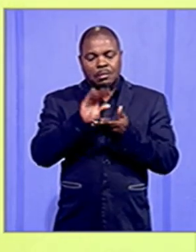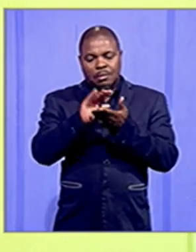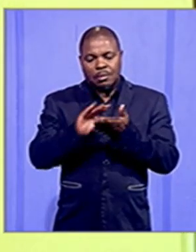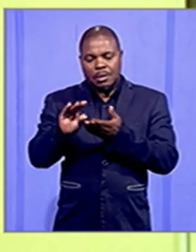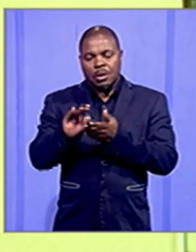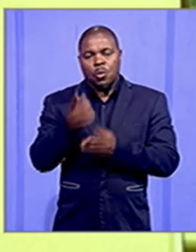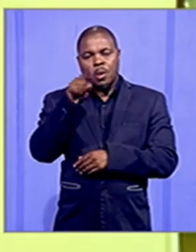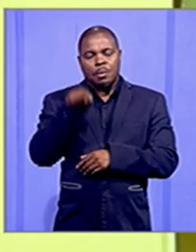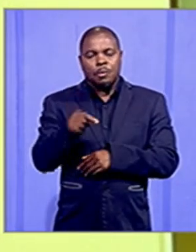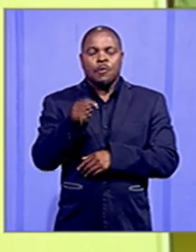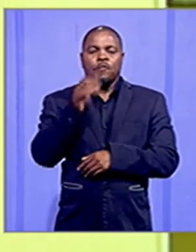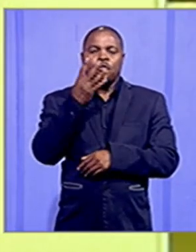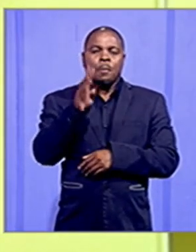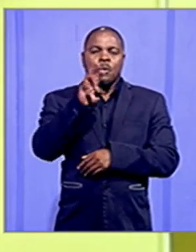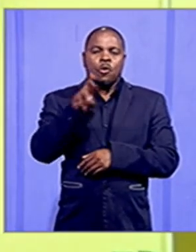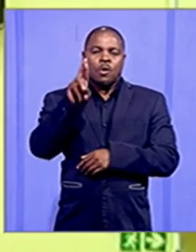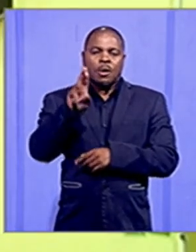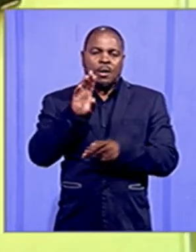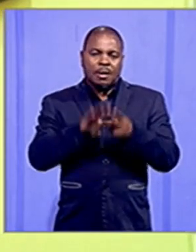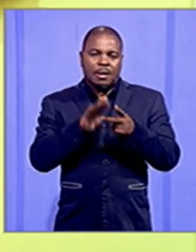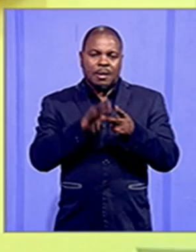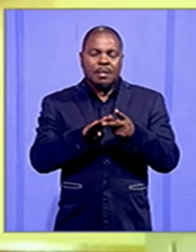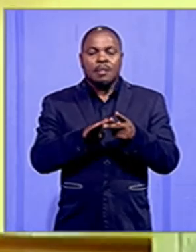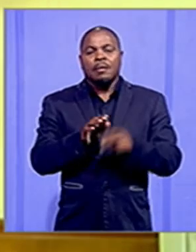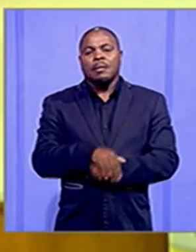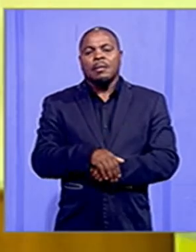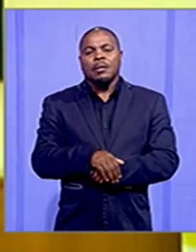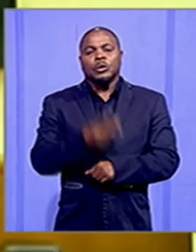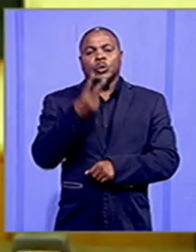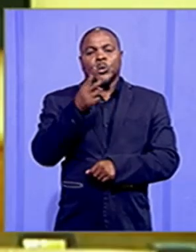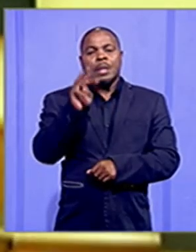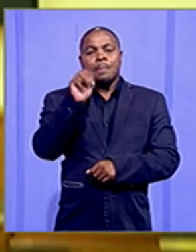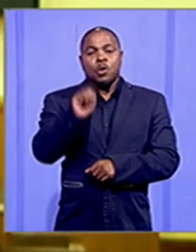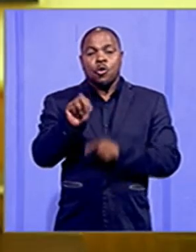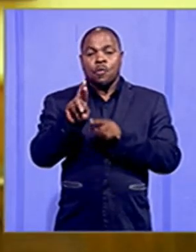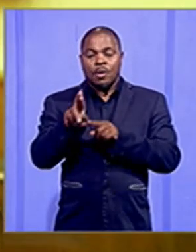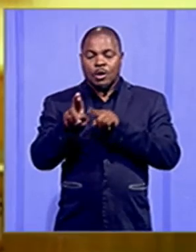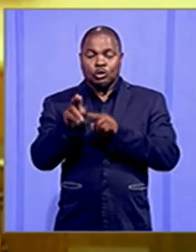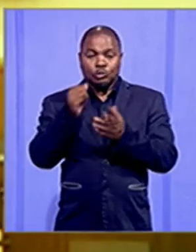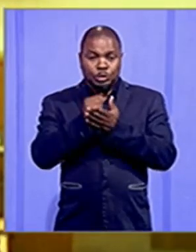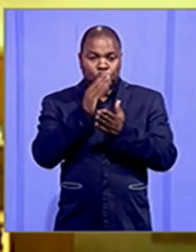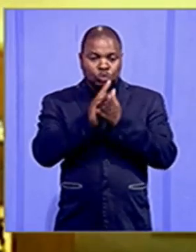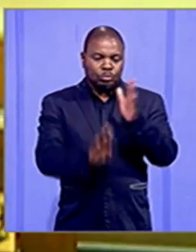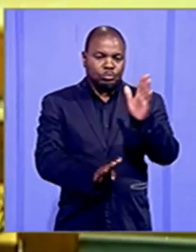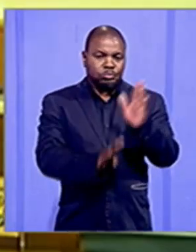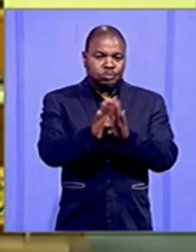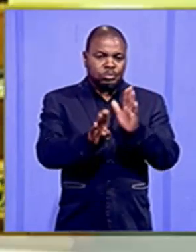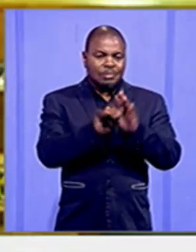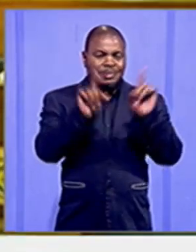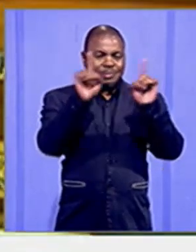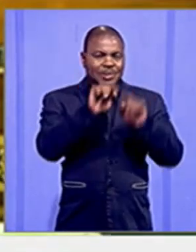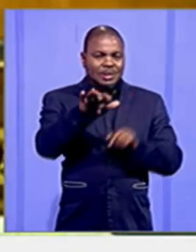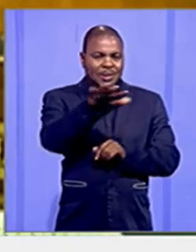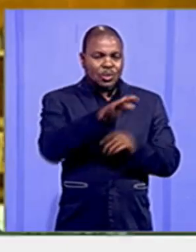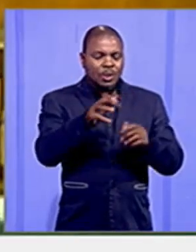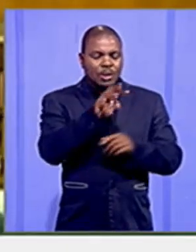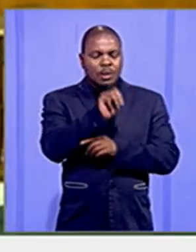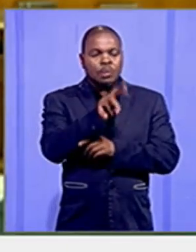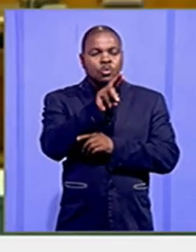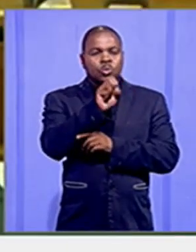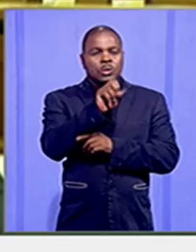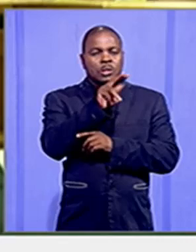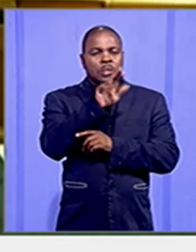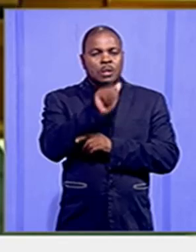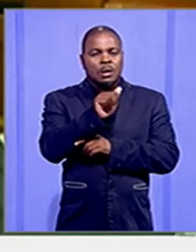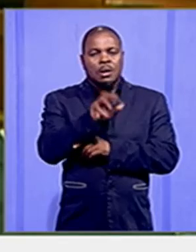phegelwana 4 ya diranta go akaretsa dimilione di le 20 tsa go netefatsa tlhabologo kwa lefelong le kgethegileng la ikonomi la Musina Makhado